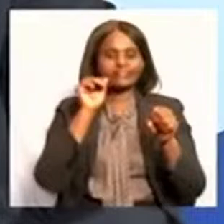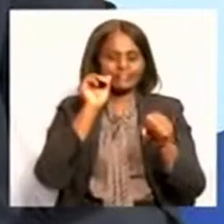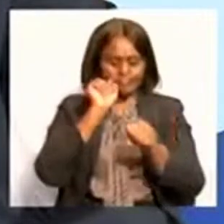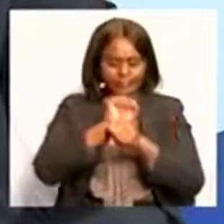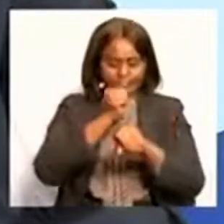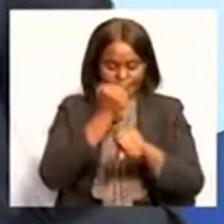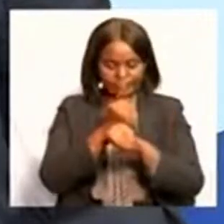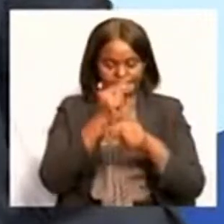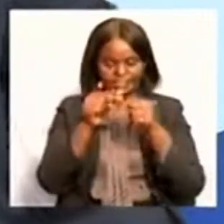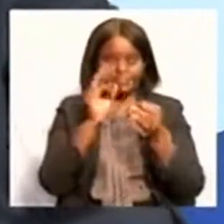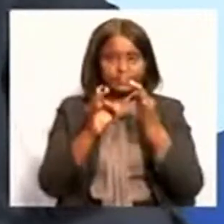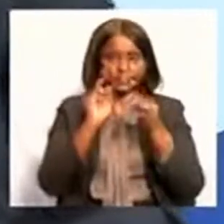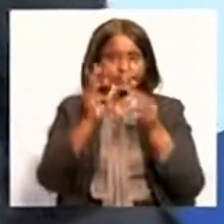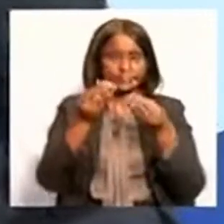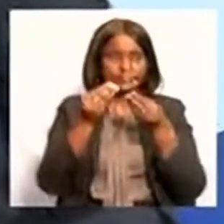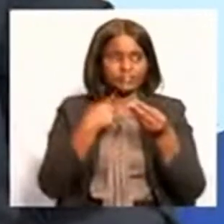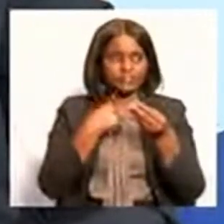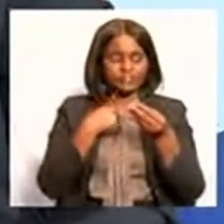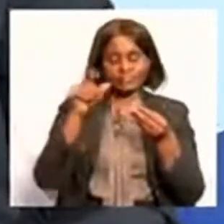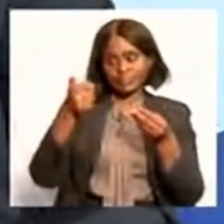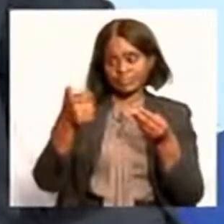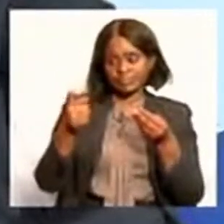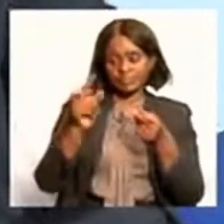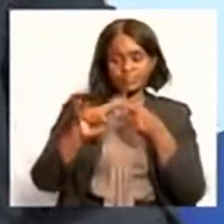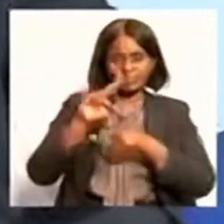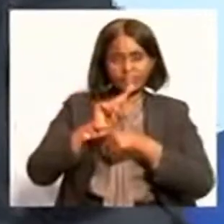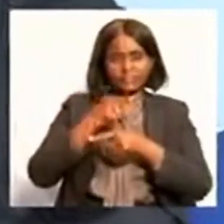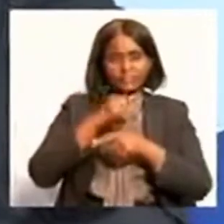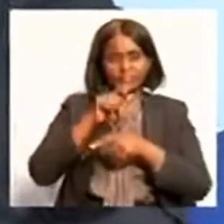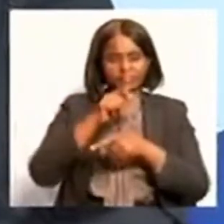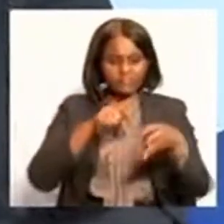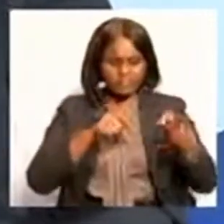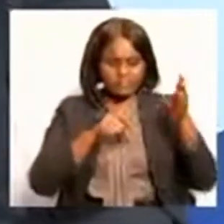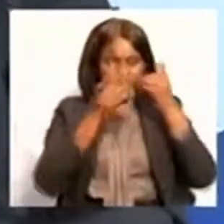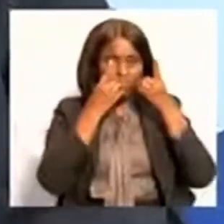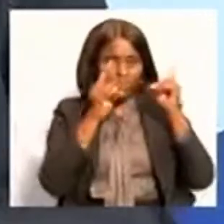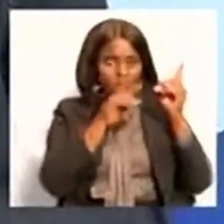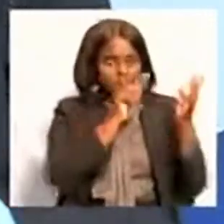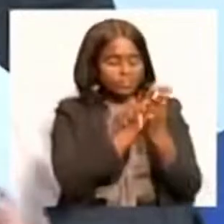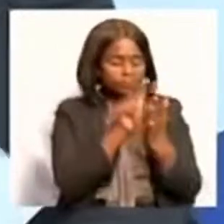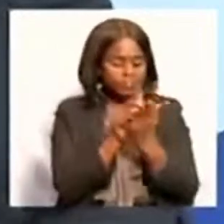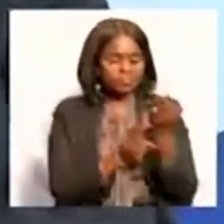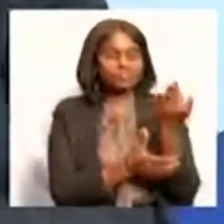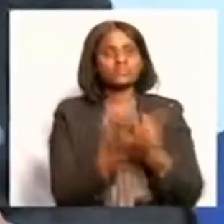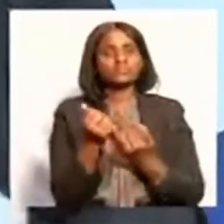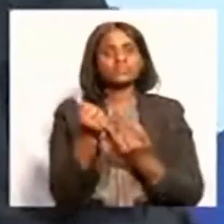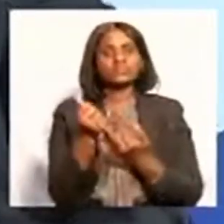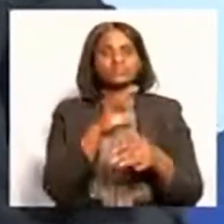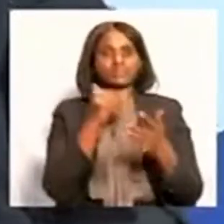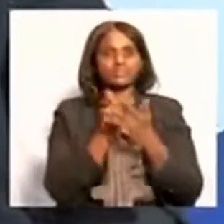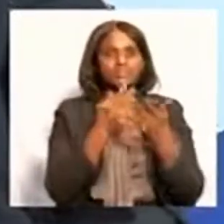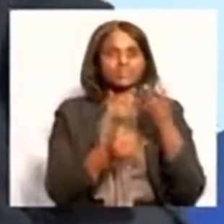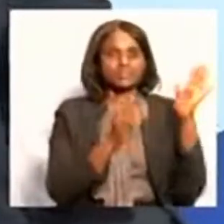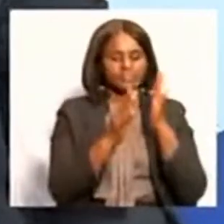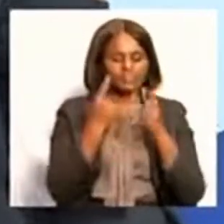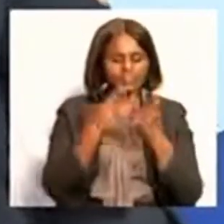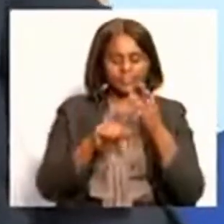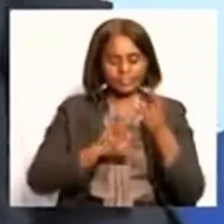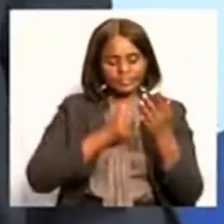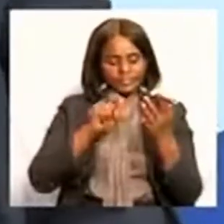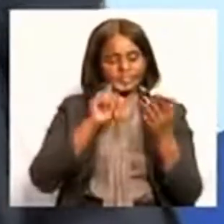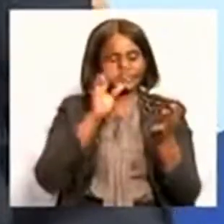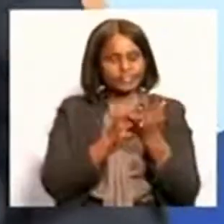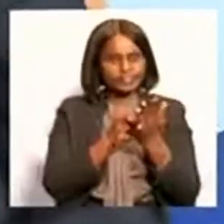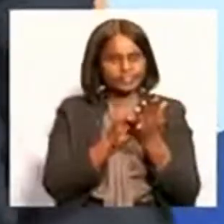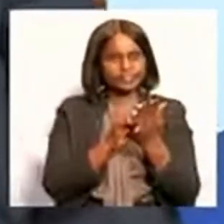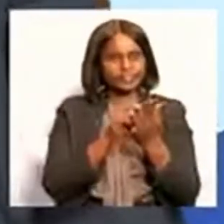policies, meaning if you are going to give me a pen today, I will need to go and declare, sign a form. So all these are measures that we need to put in place.